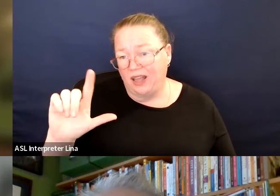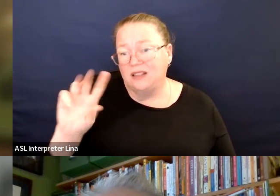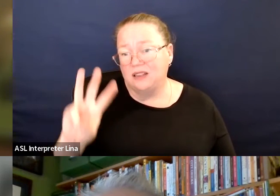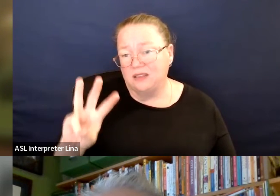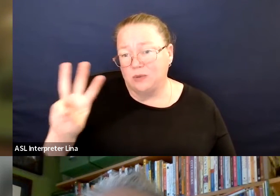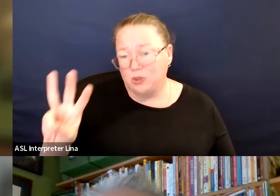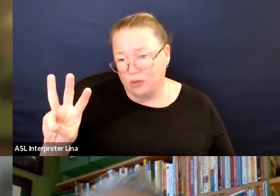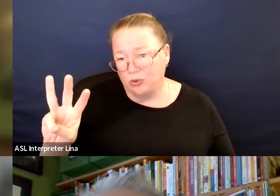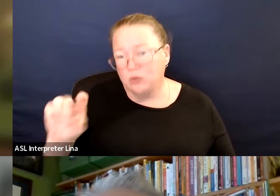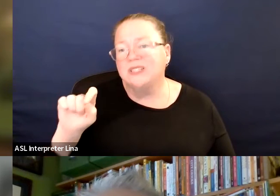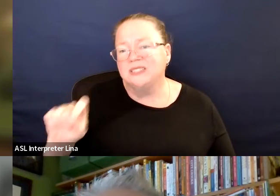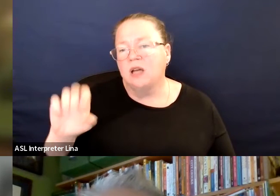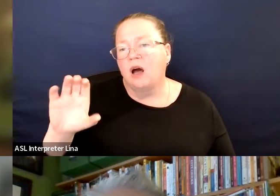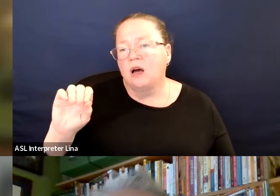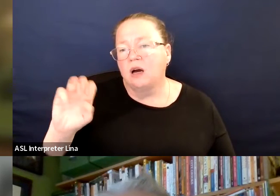cilww.com.